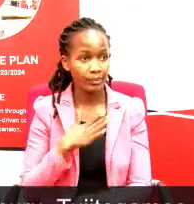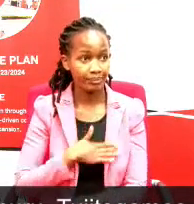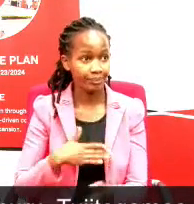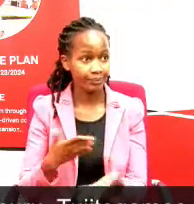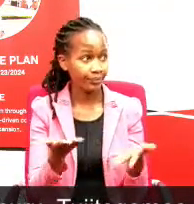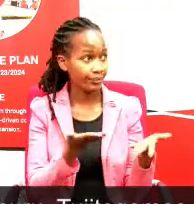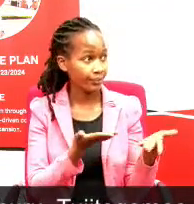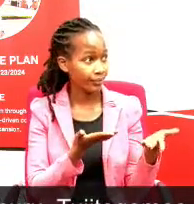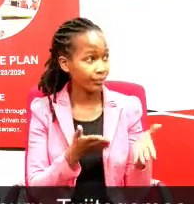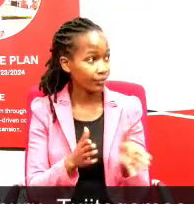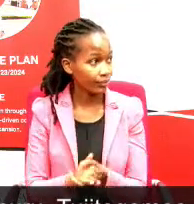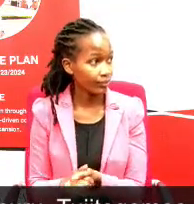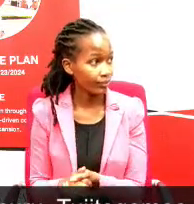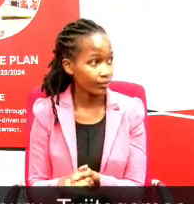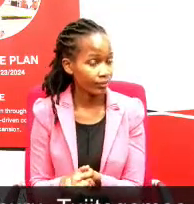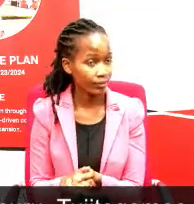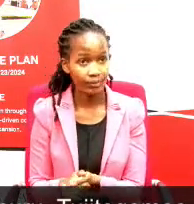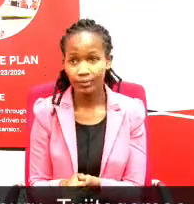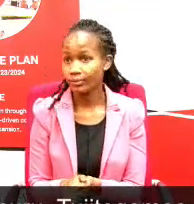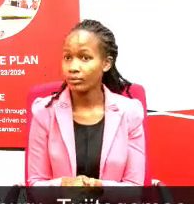come.